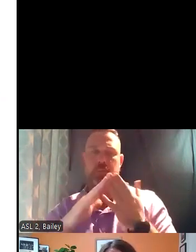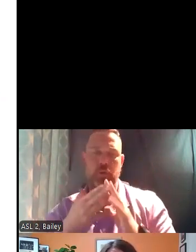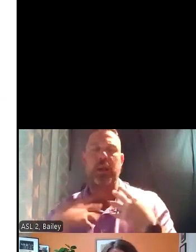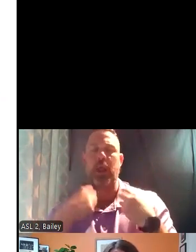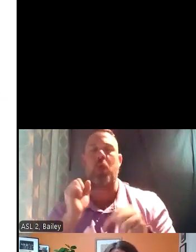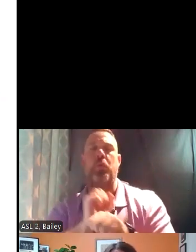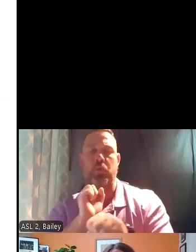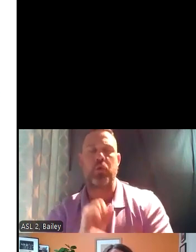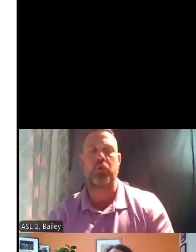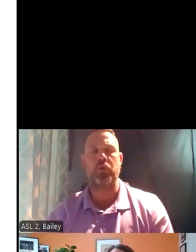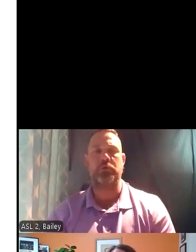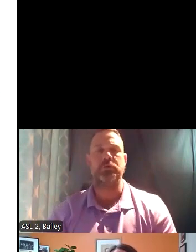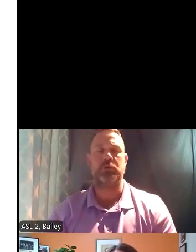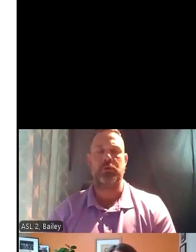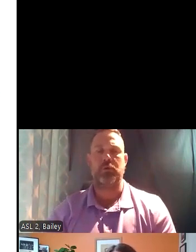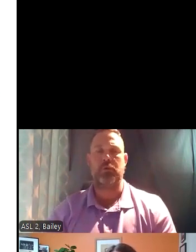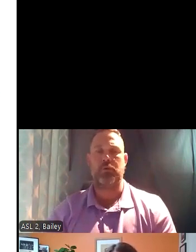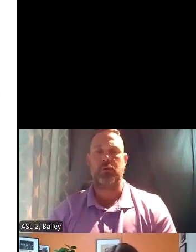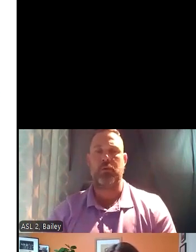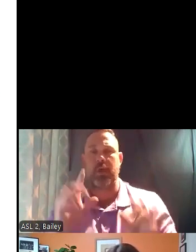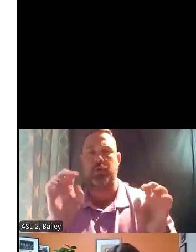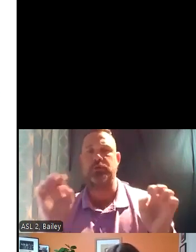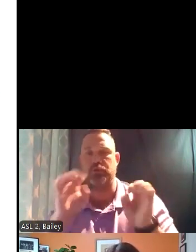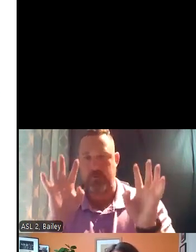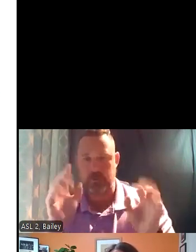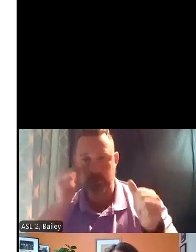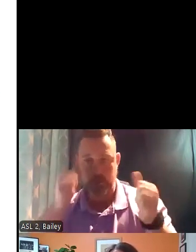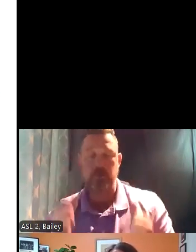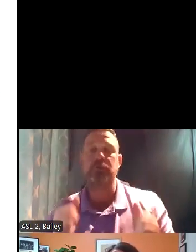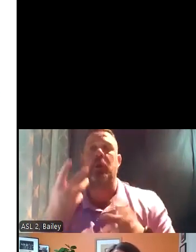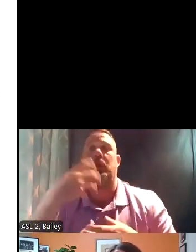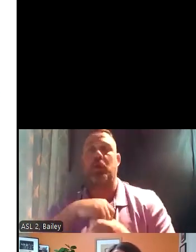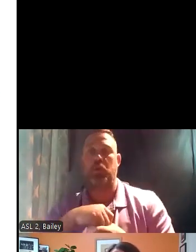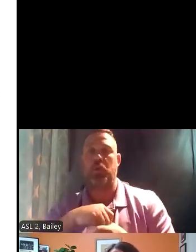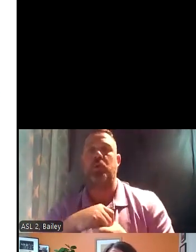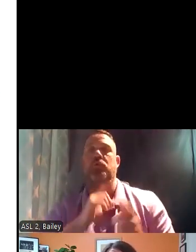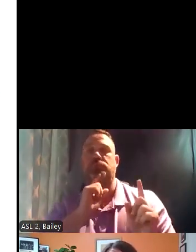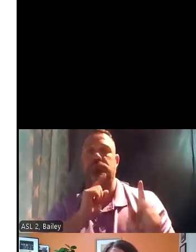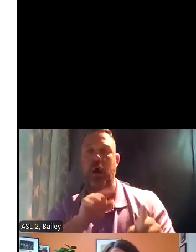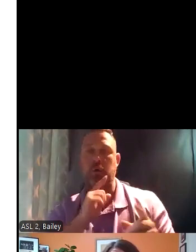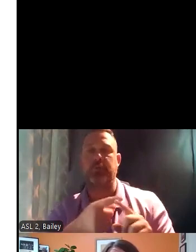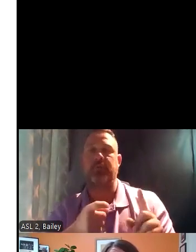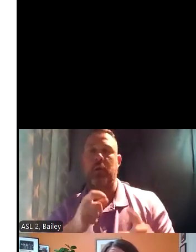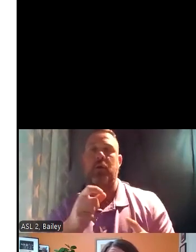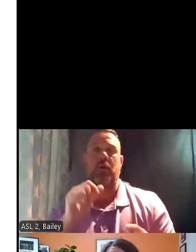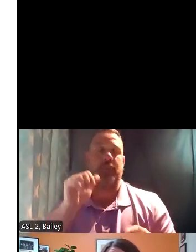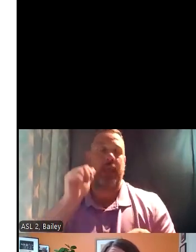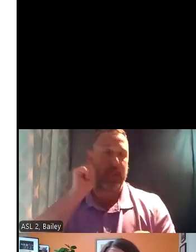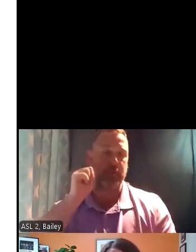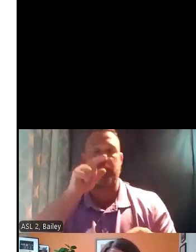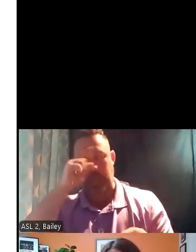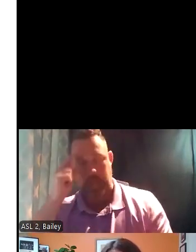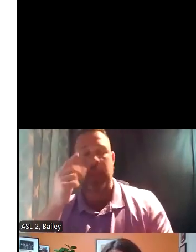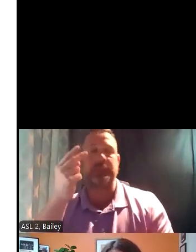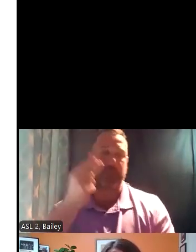workers. The survey of dementia caregivers included responses from the Asian, Black, Hispanic, Native, and